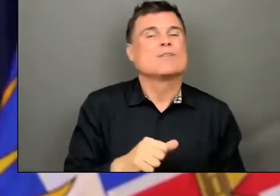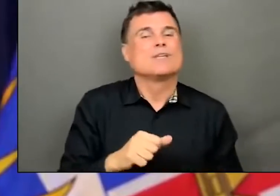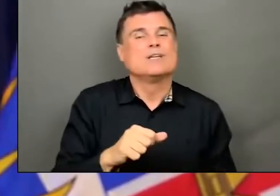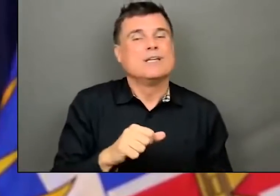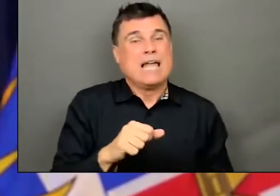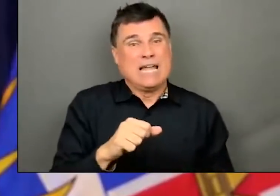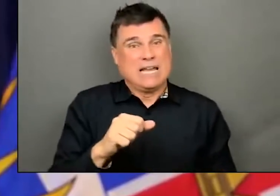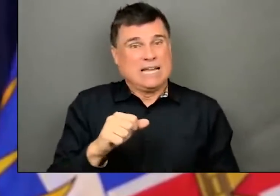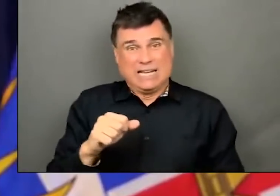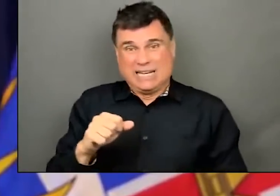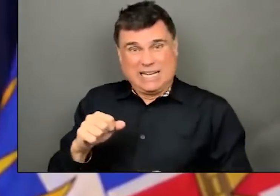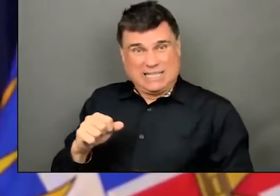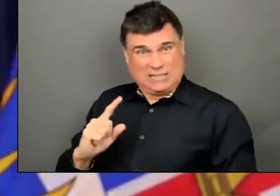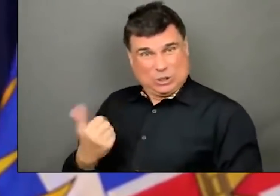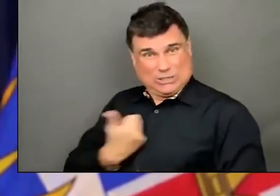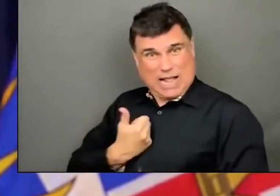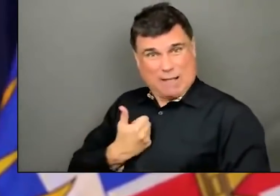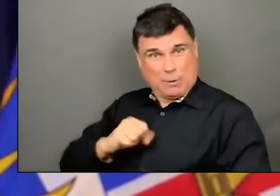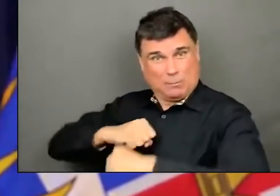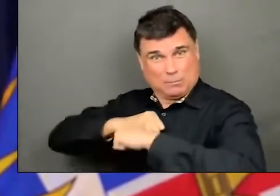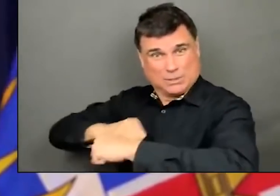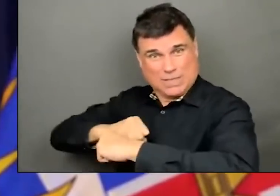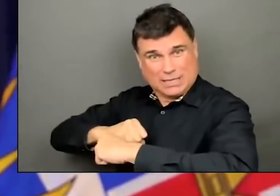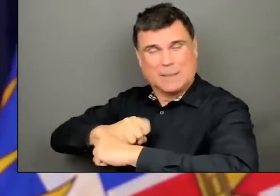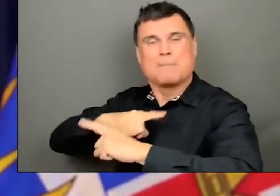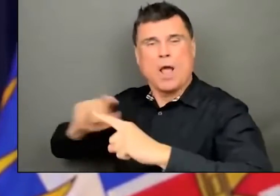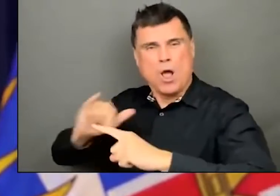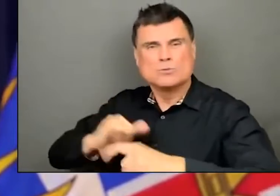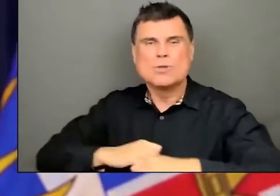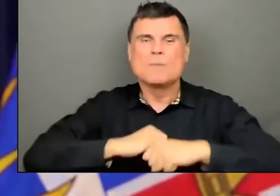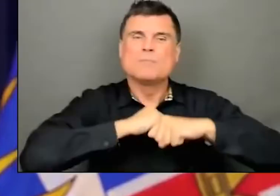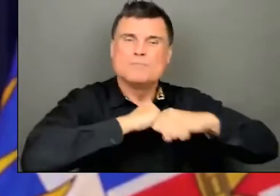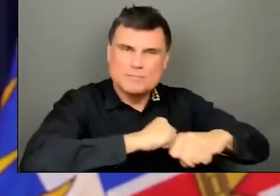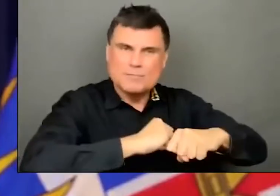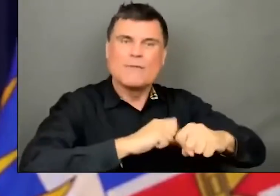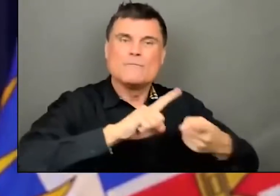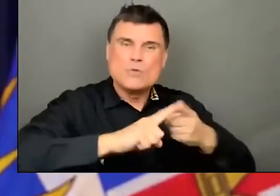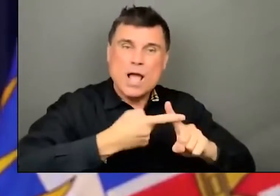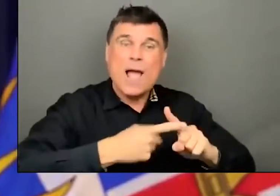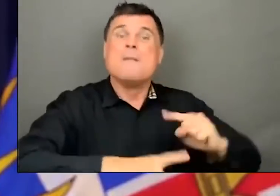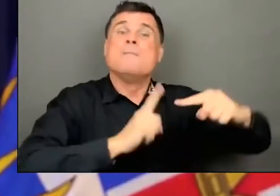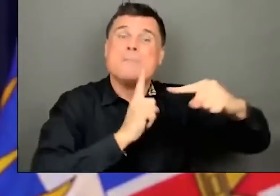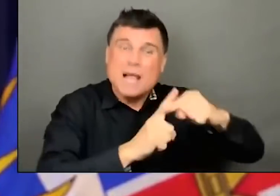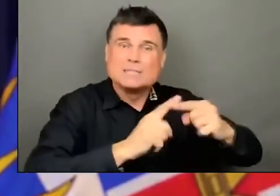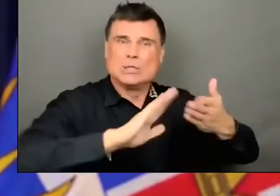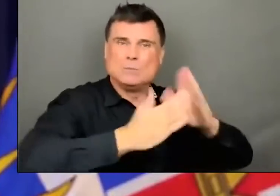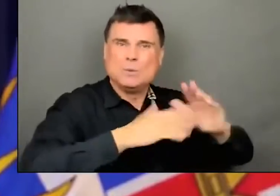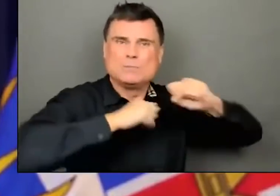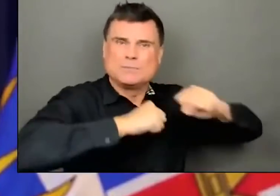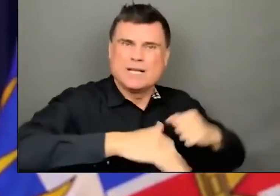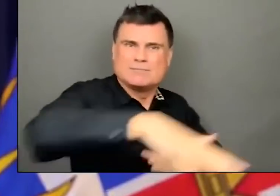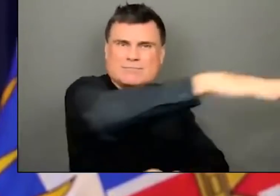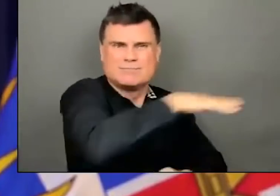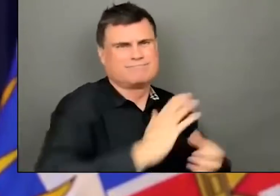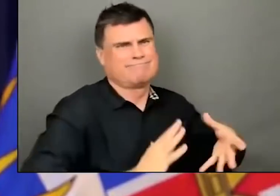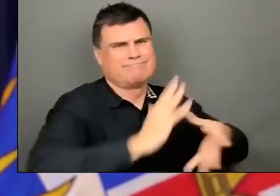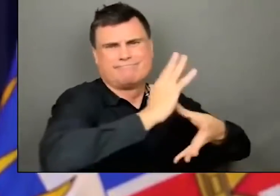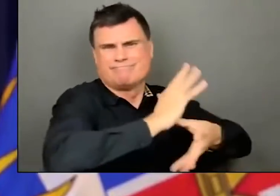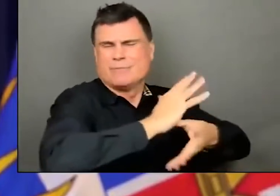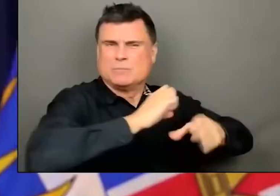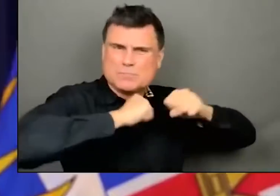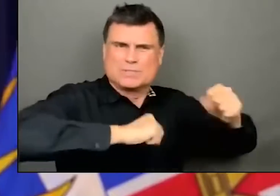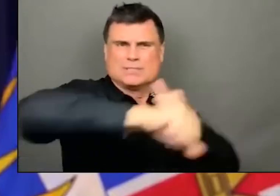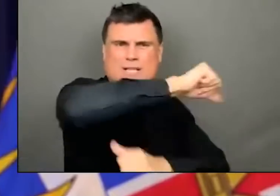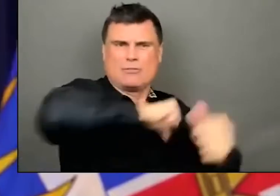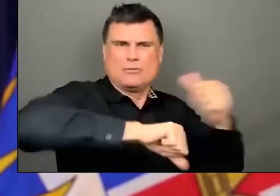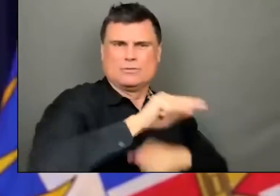our community and reducing the impact on our healthcare system, which, as we know, is very stretched around the